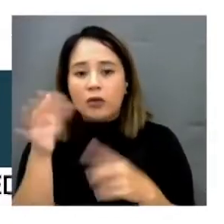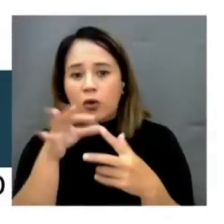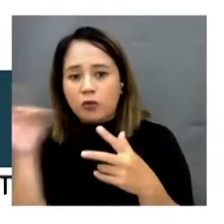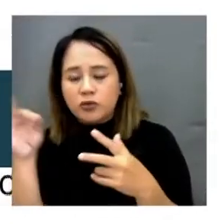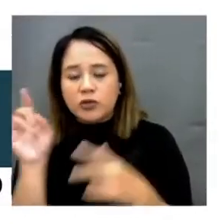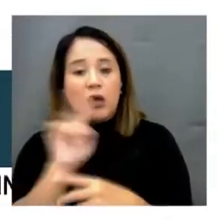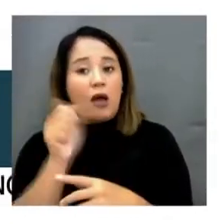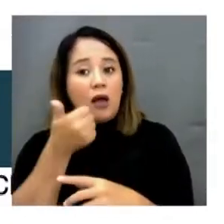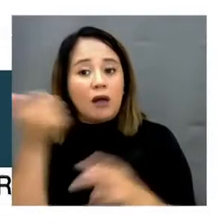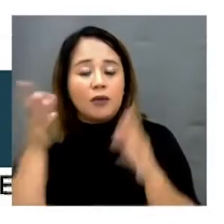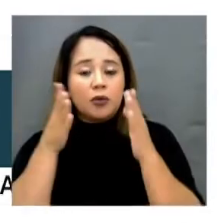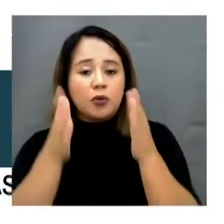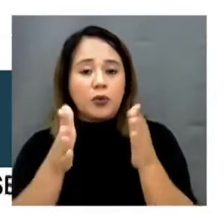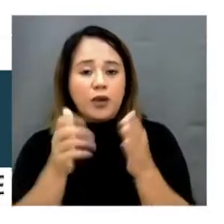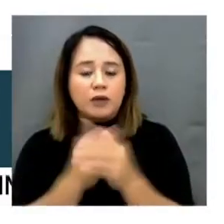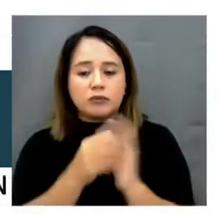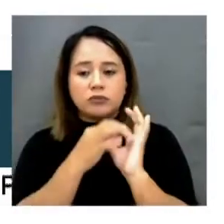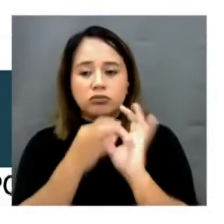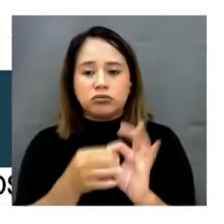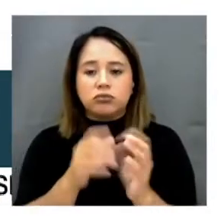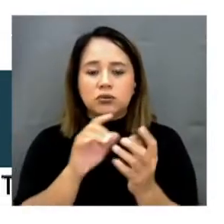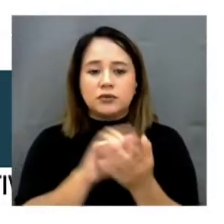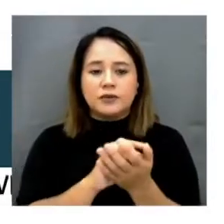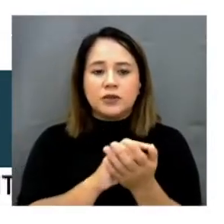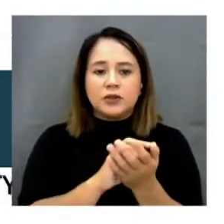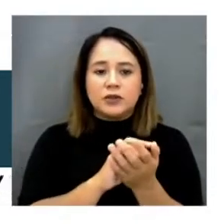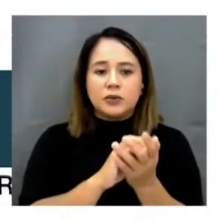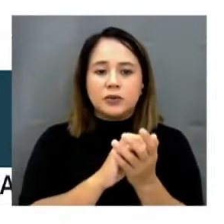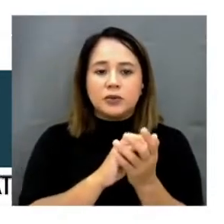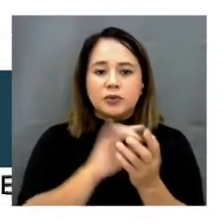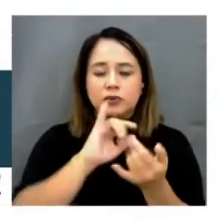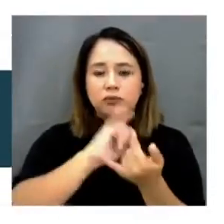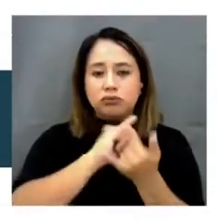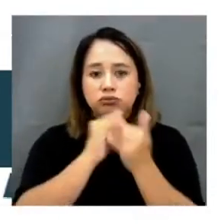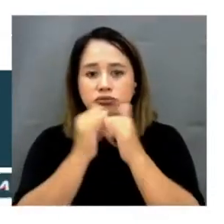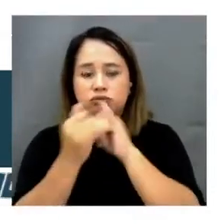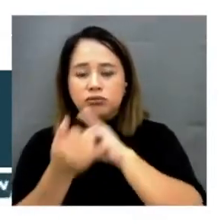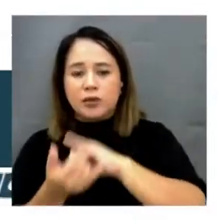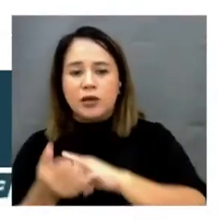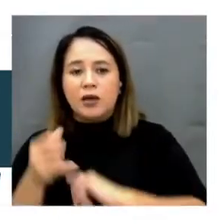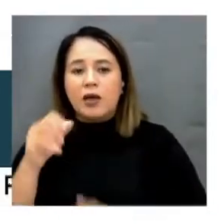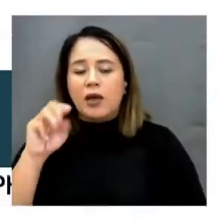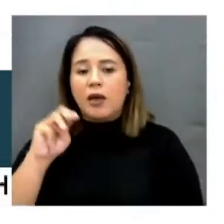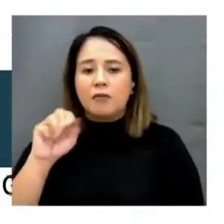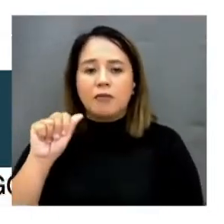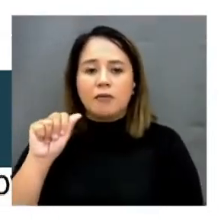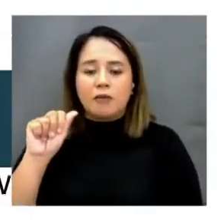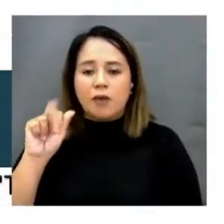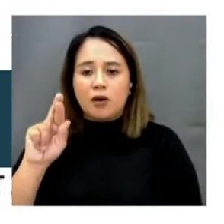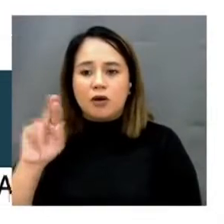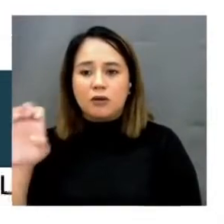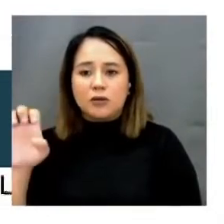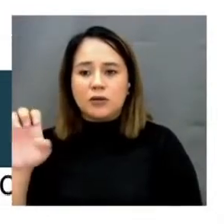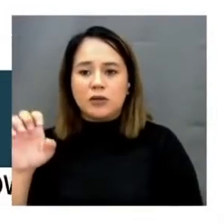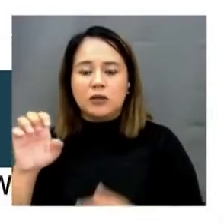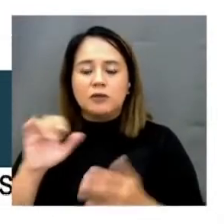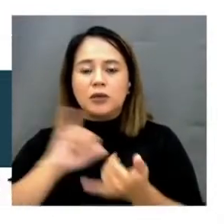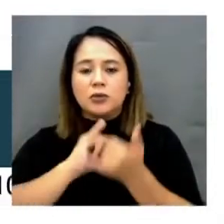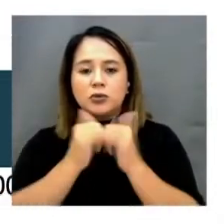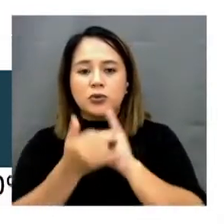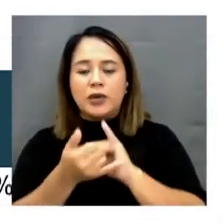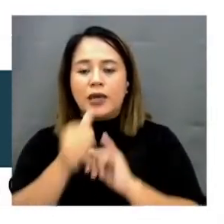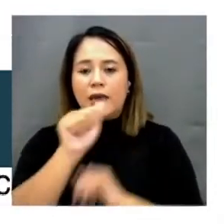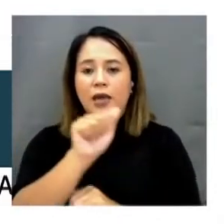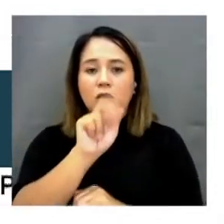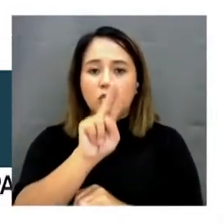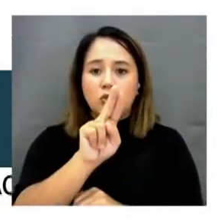way, in terms of transition, is to make the mRNA vaccines, which are actually being shifted from EUA